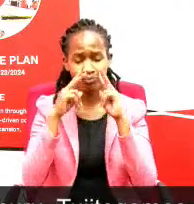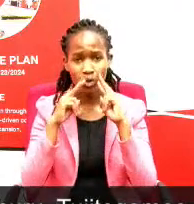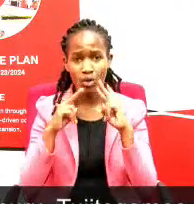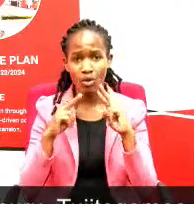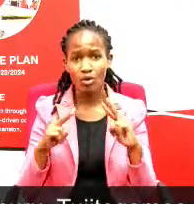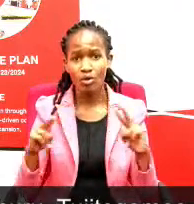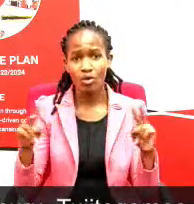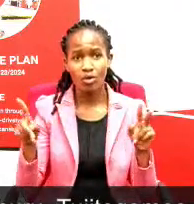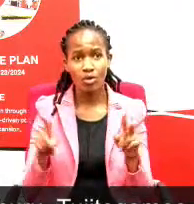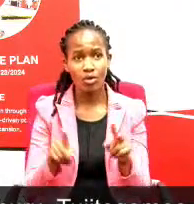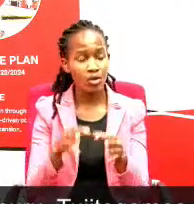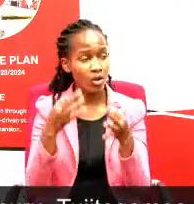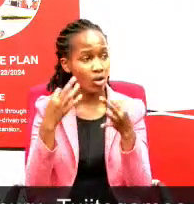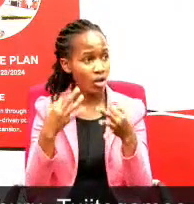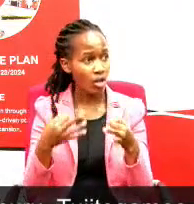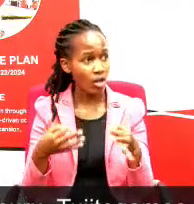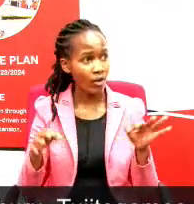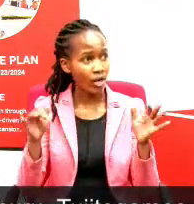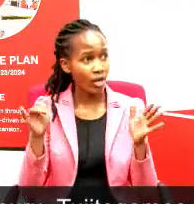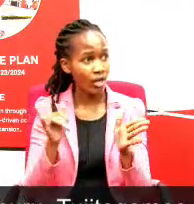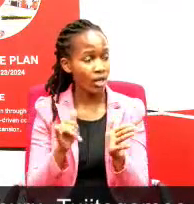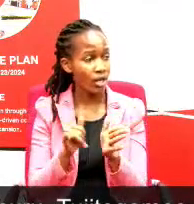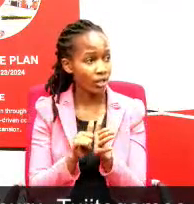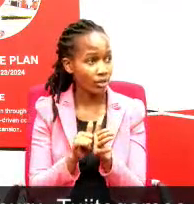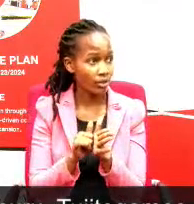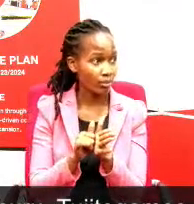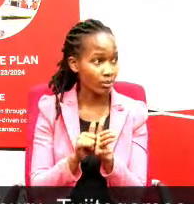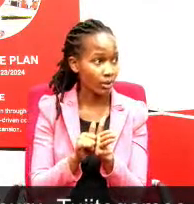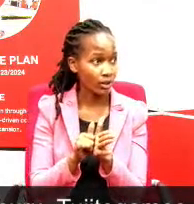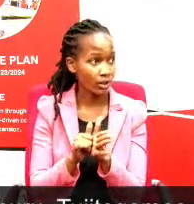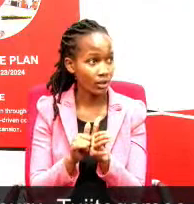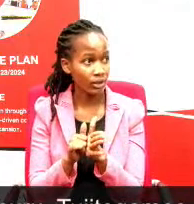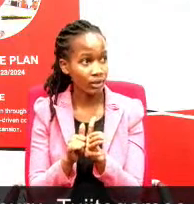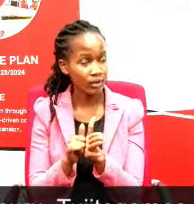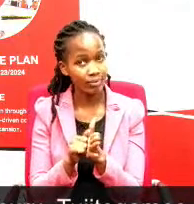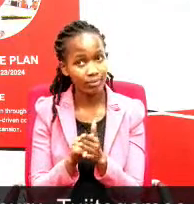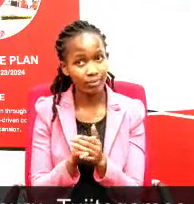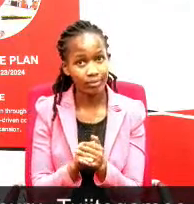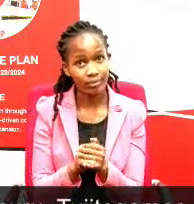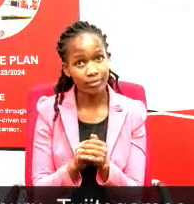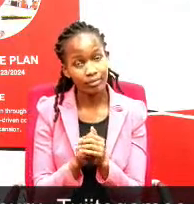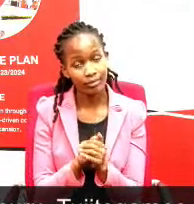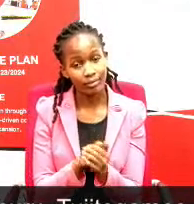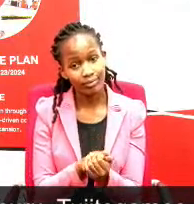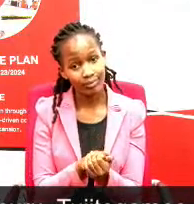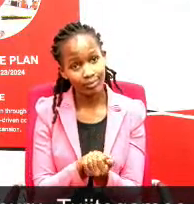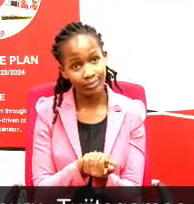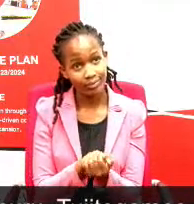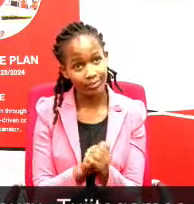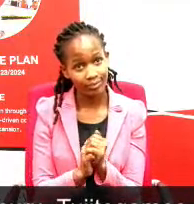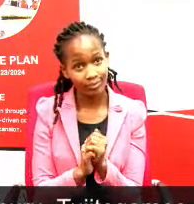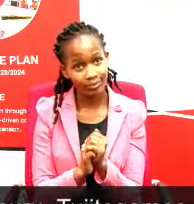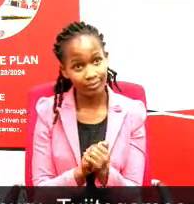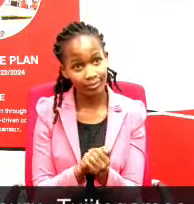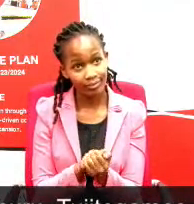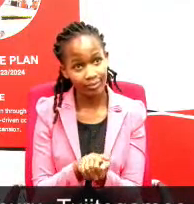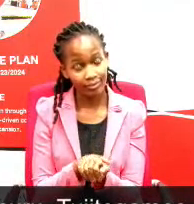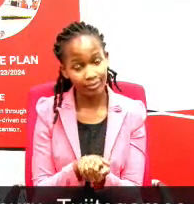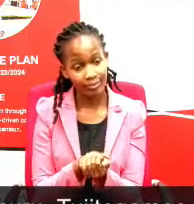amani na uhuru, raha tupate na ustawi.